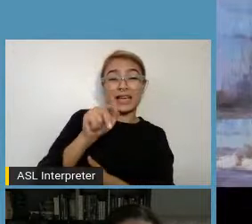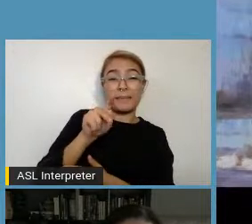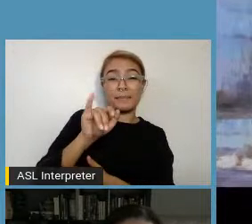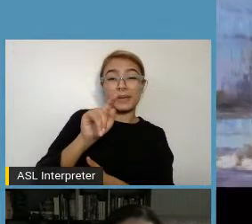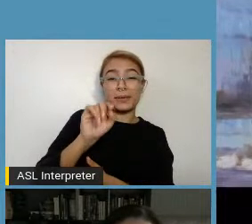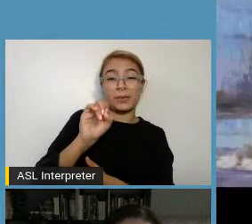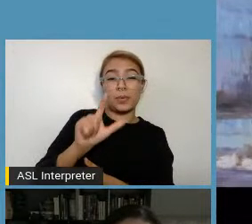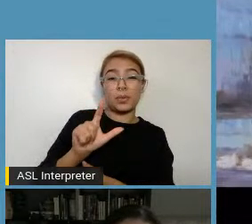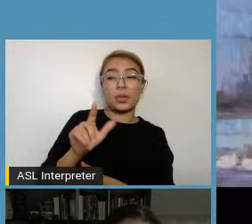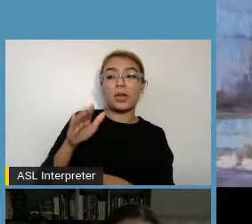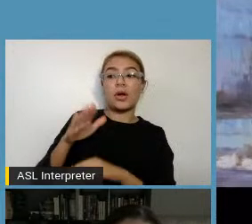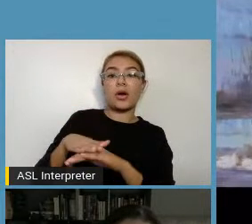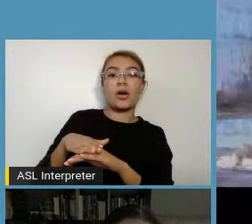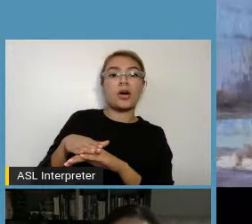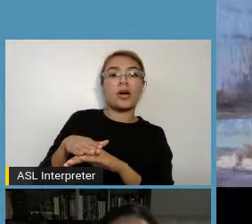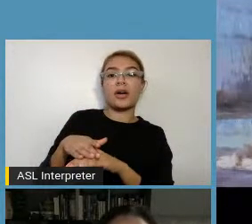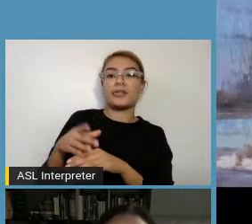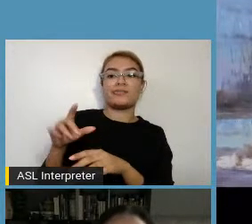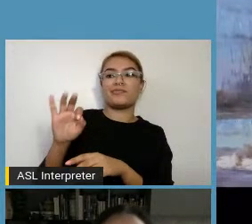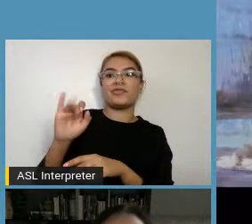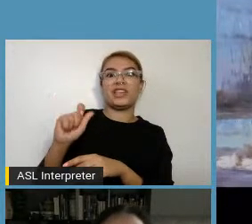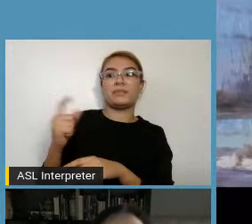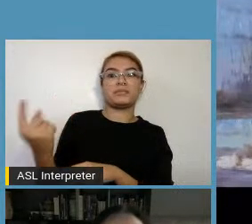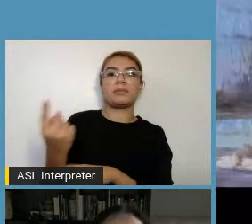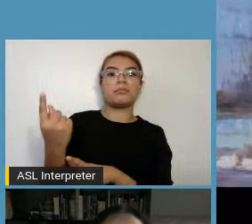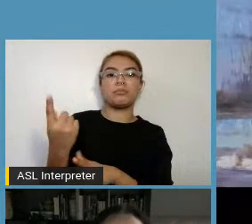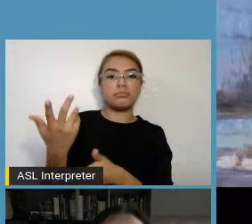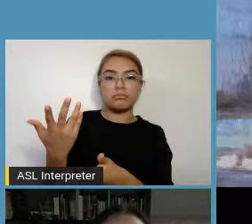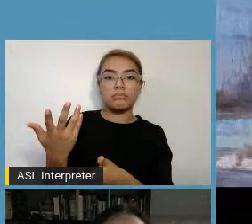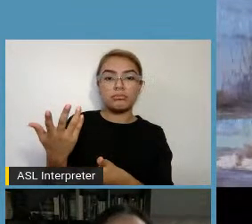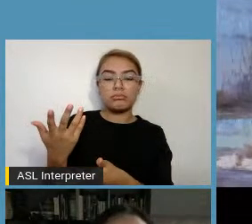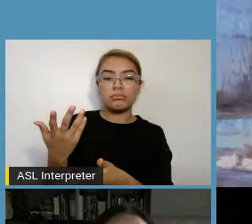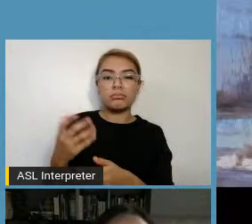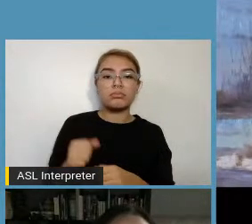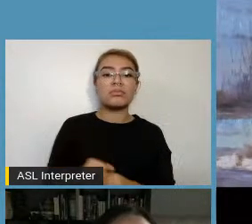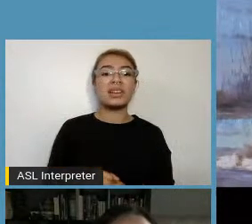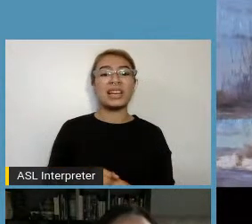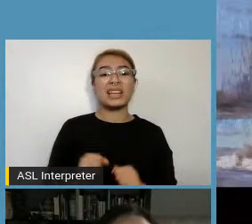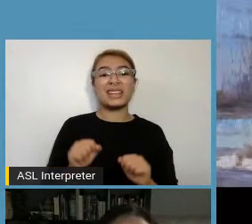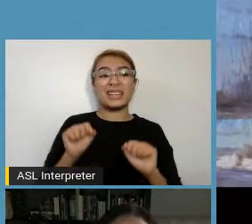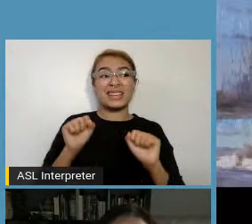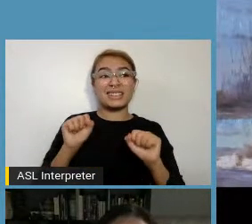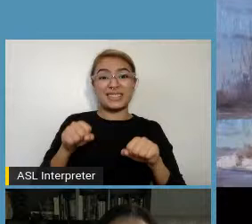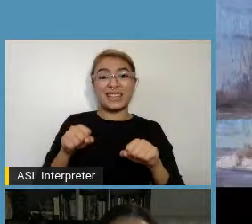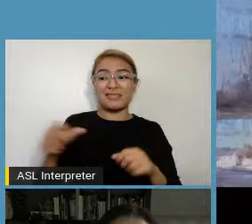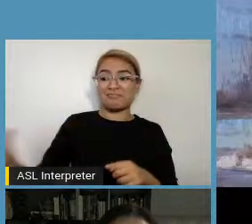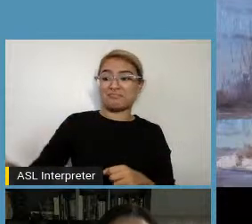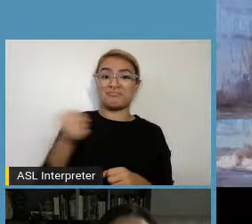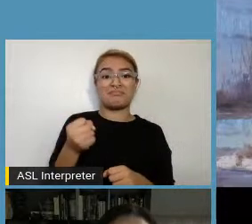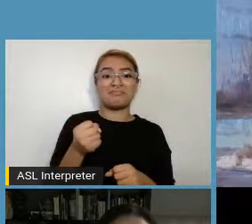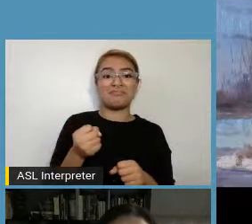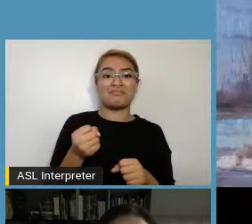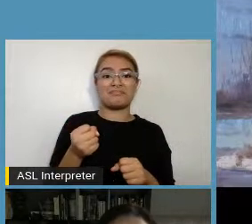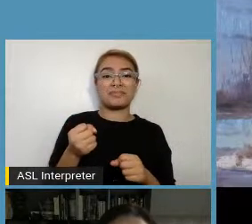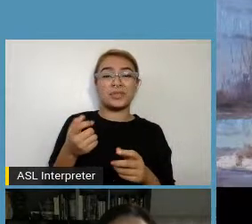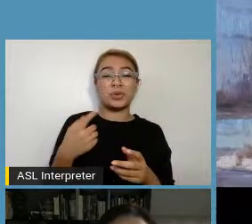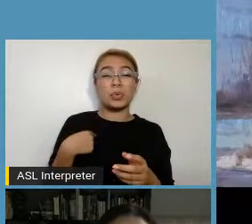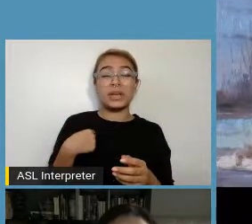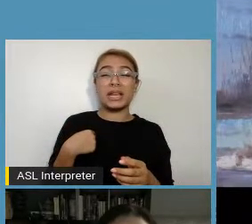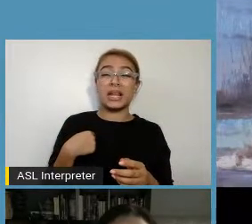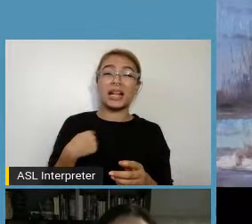on microfilm somewhere, and that and it had the roll of the microfilm. And so we